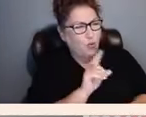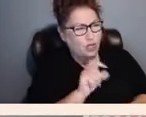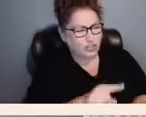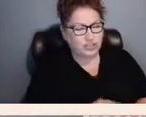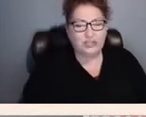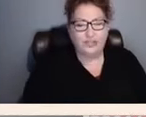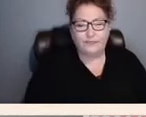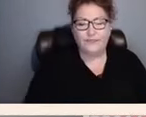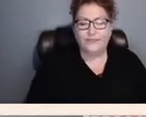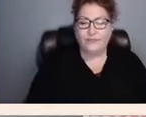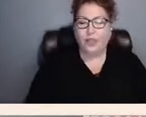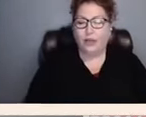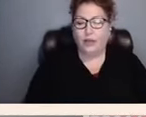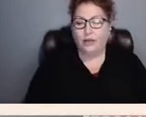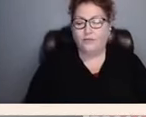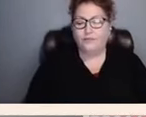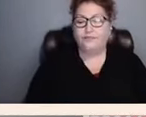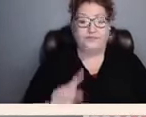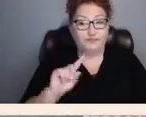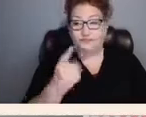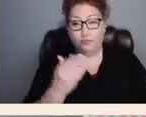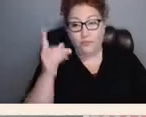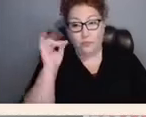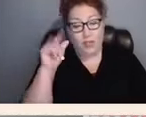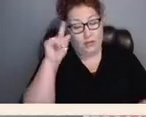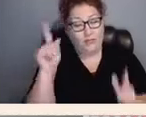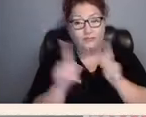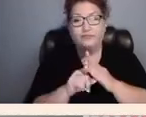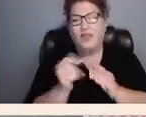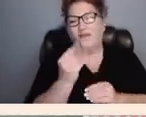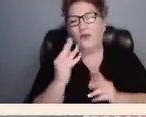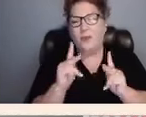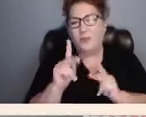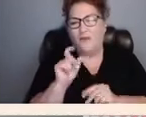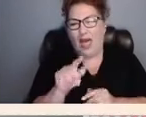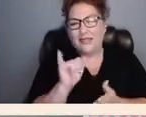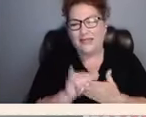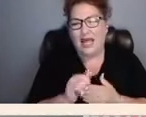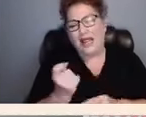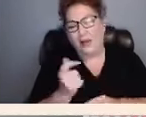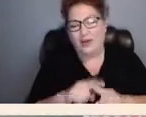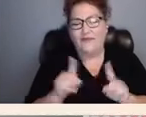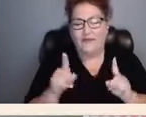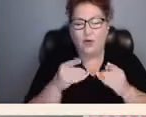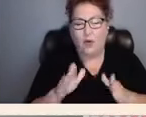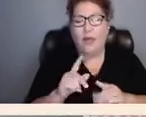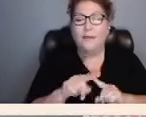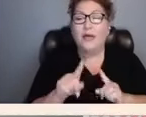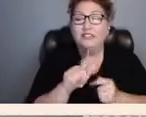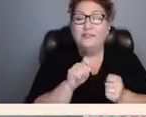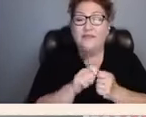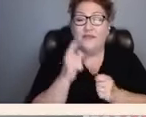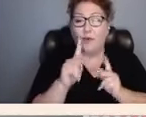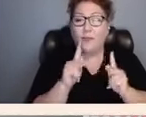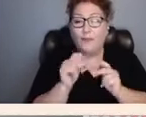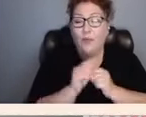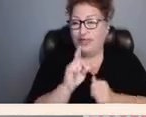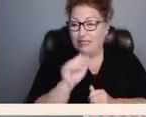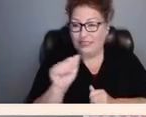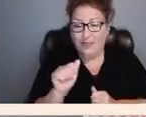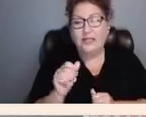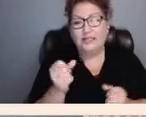You know, the first thing that comes to mind, and a couple of people have asked this in a little bit of a different way, but specifically for individuals with disabilities, a lot of